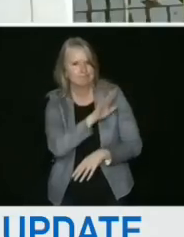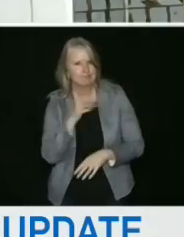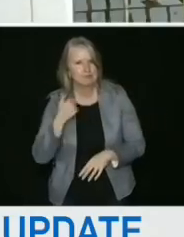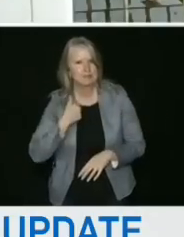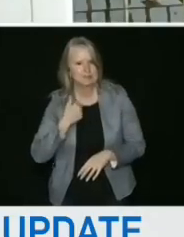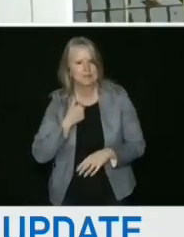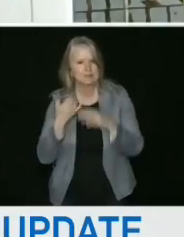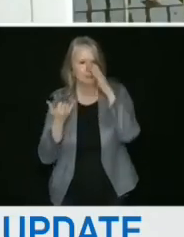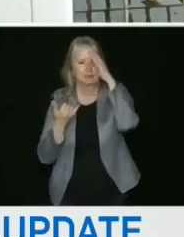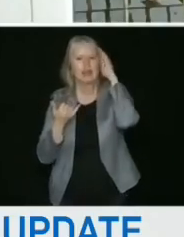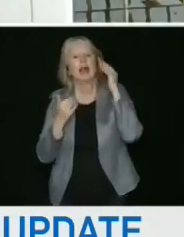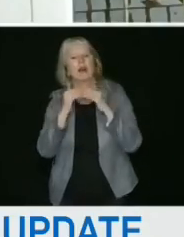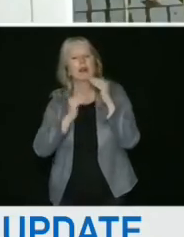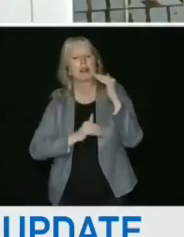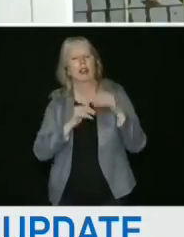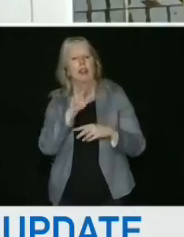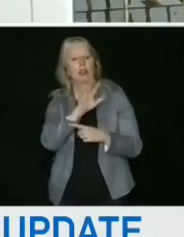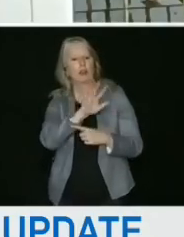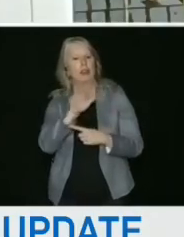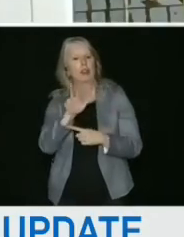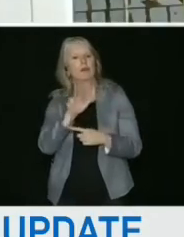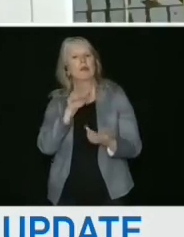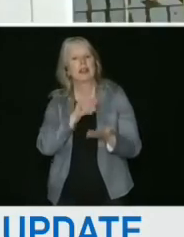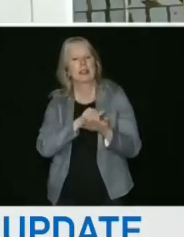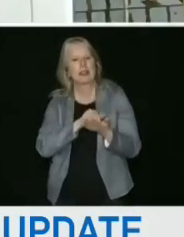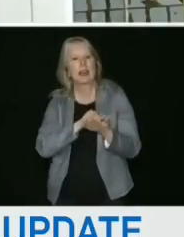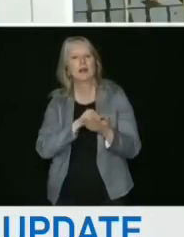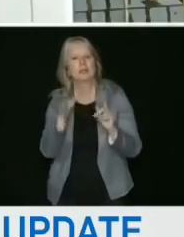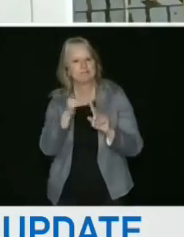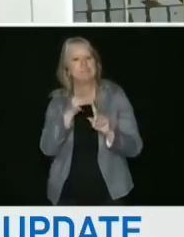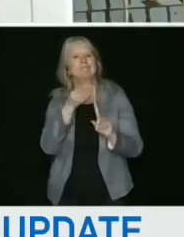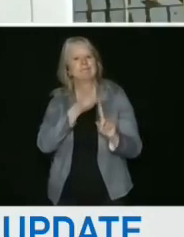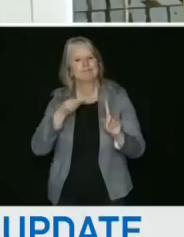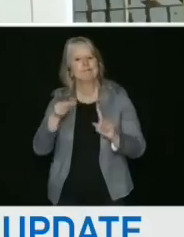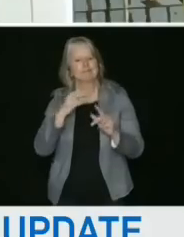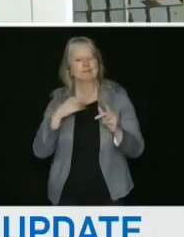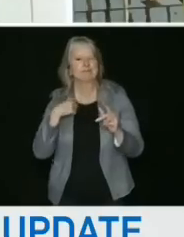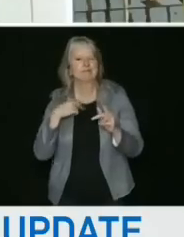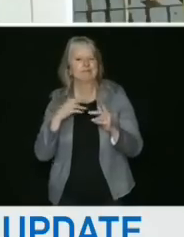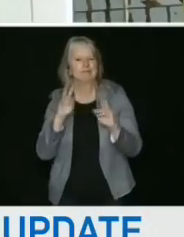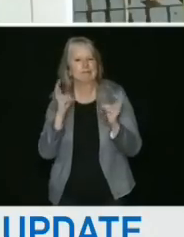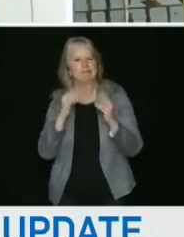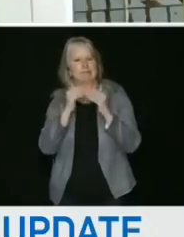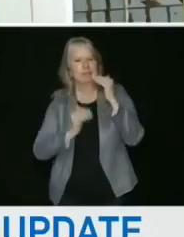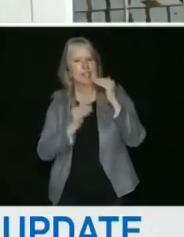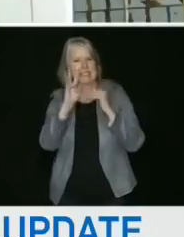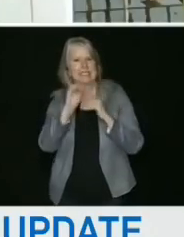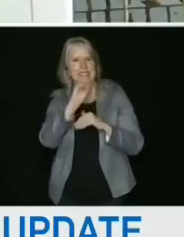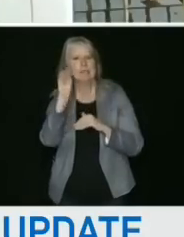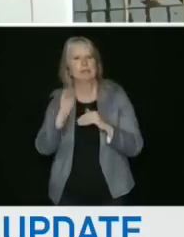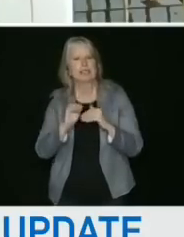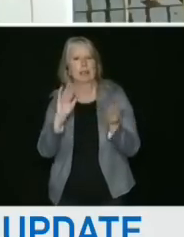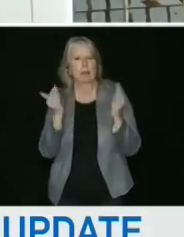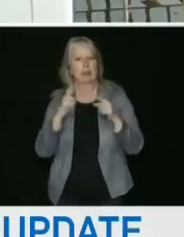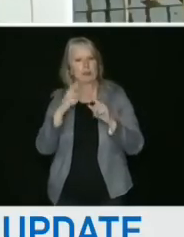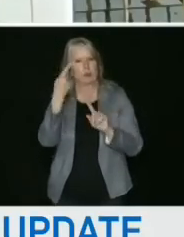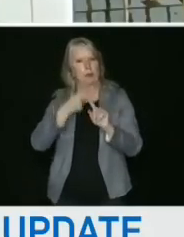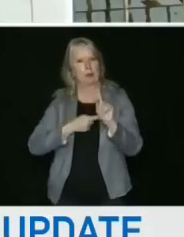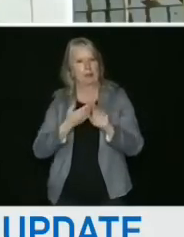currently fewer than 33,000 active cases in Canada, which is almost 60% fewer active cases than 1 month